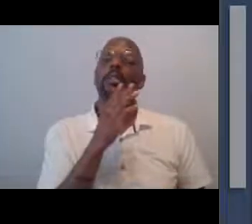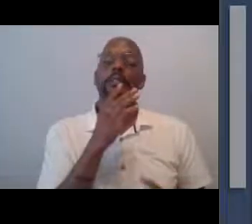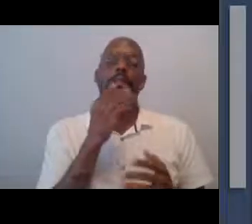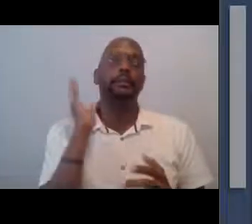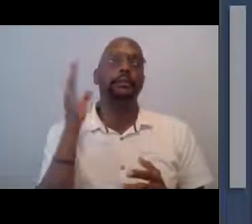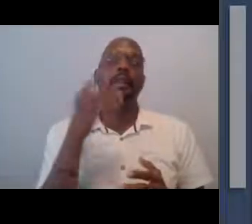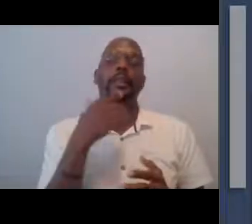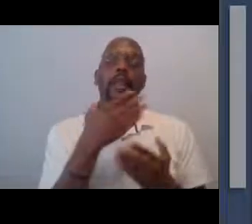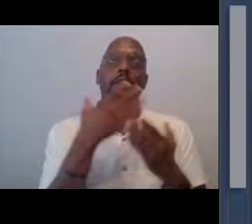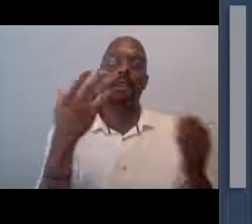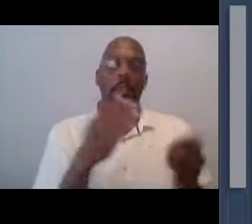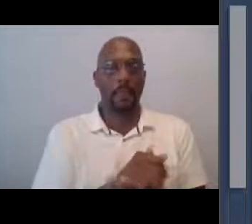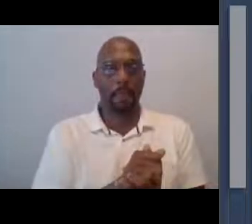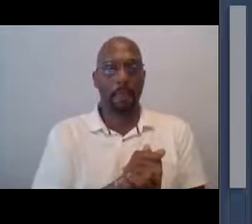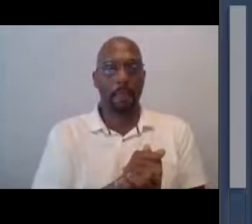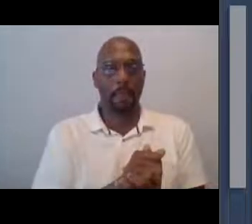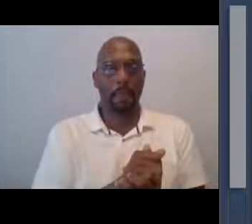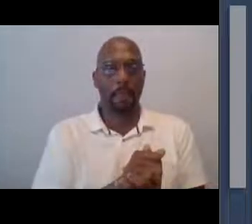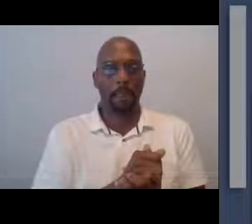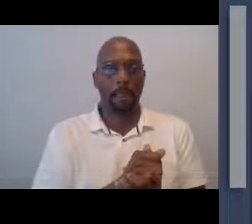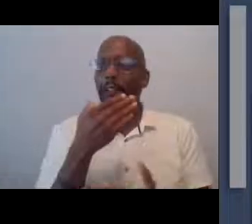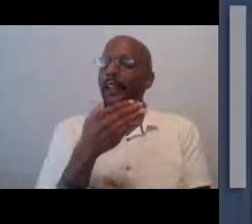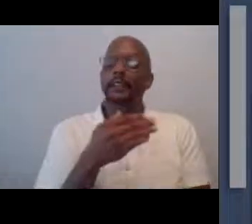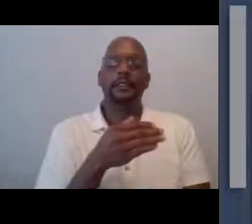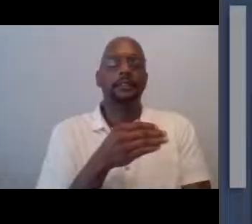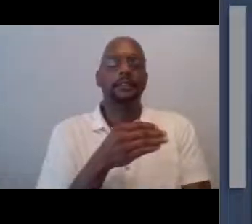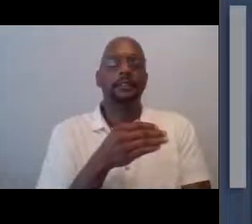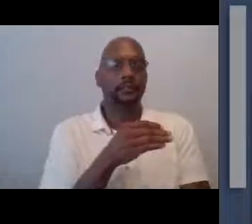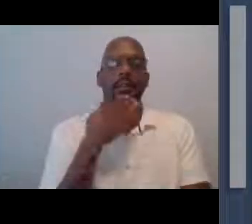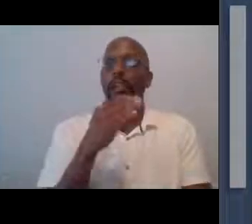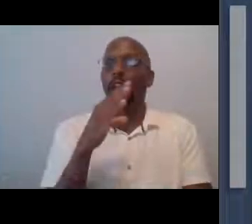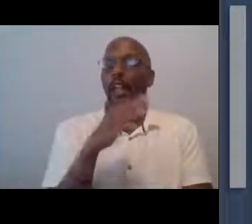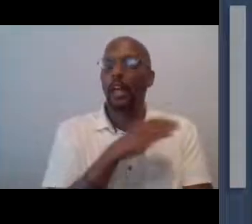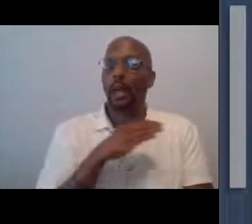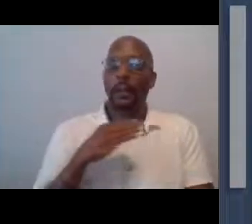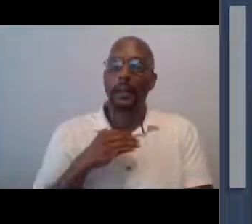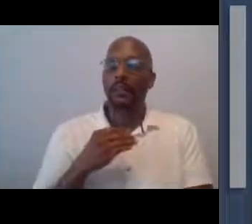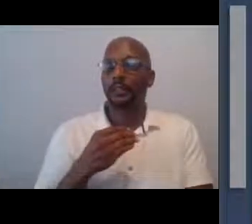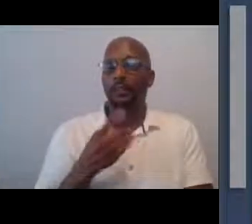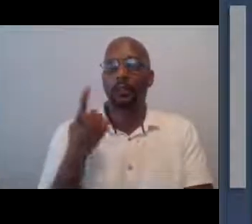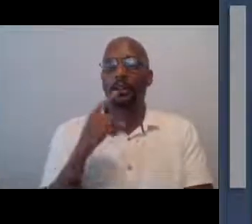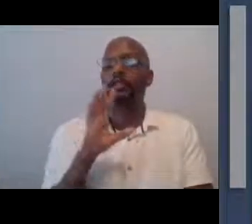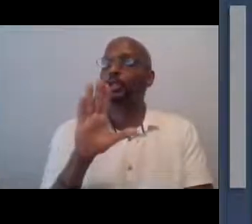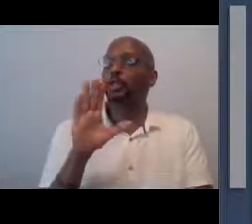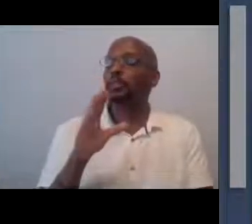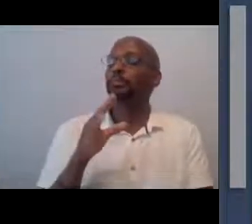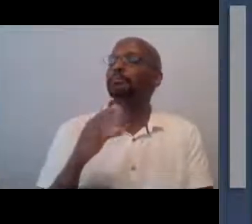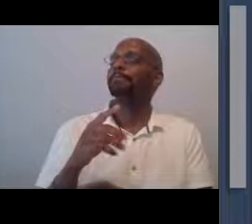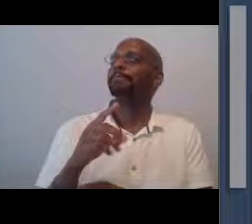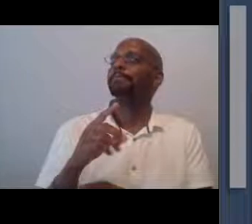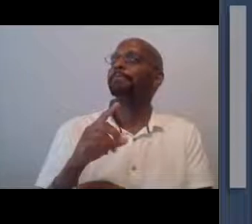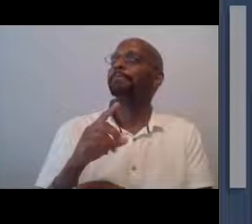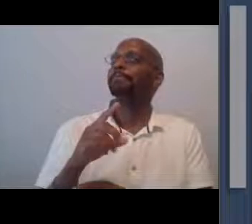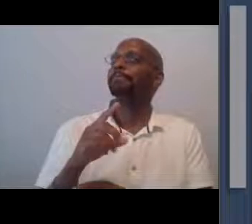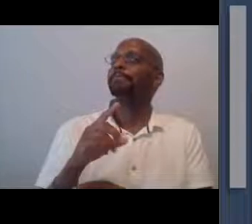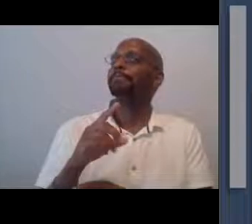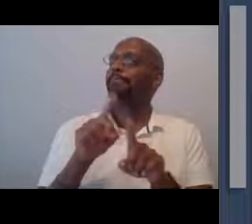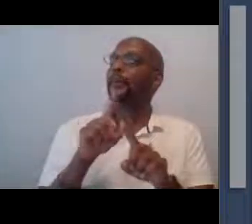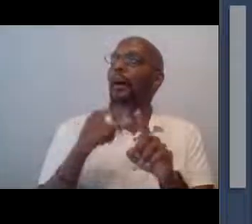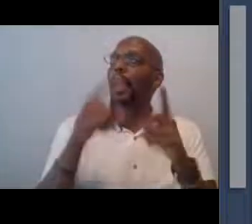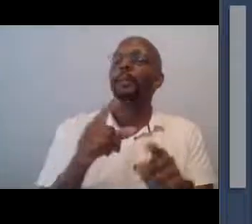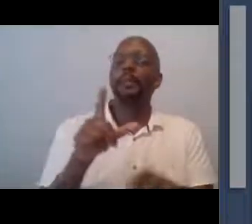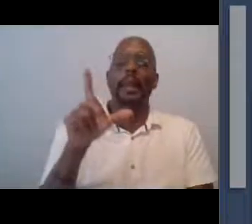Commissioner Martinez? Thank you, Madam Chair, and thank you, Commissioner Grisby, for your comments on the incidents of Los Angeles. And